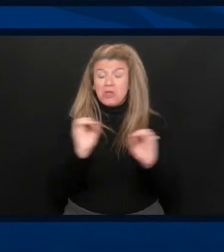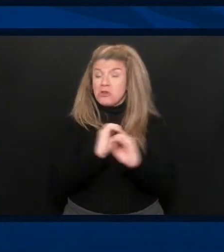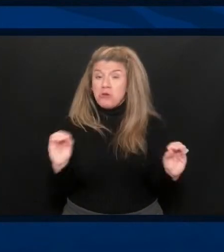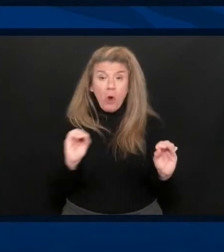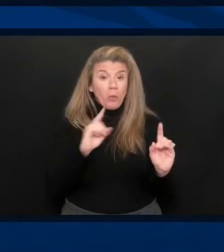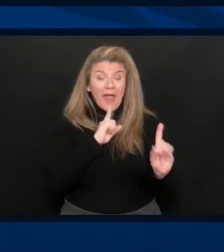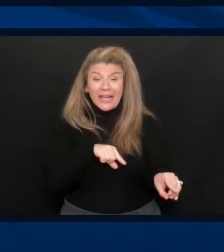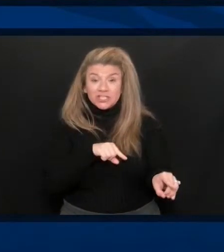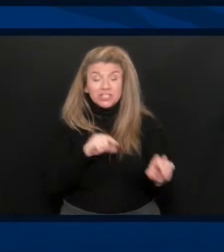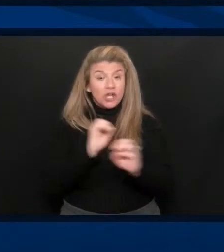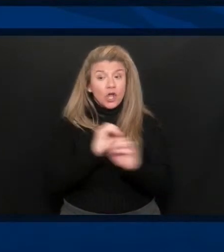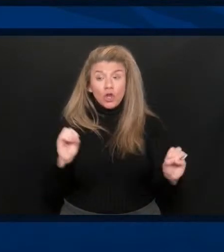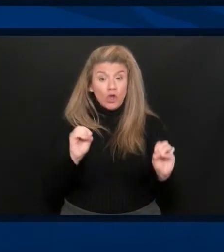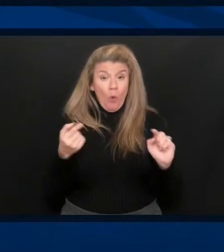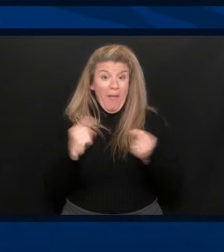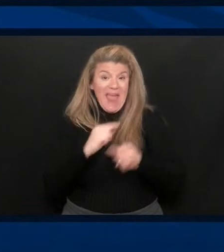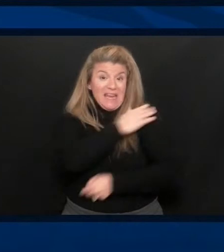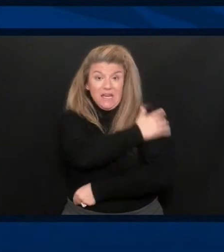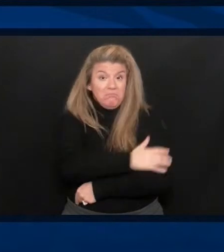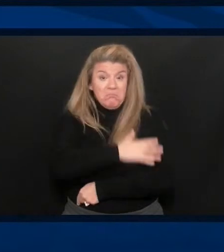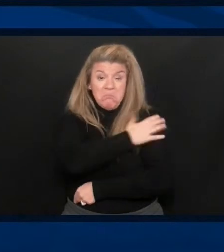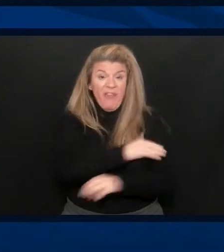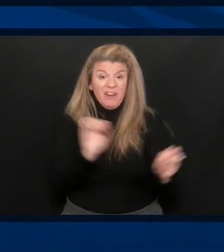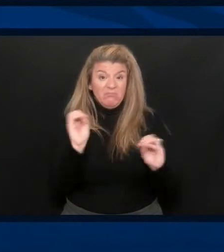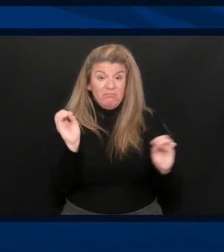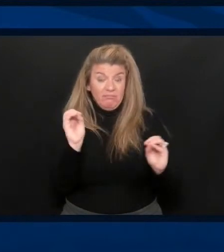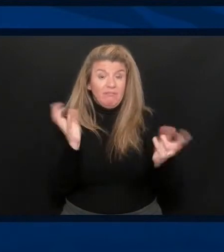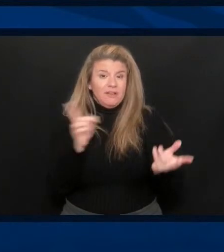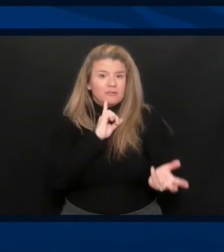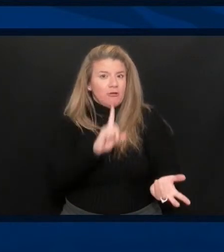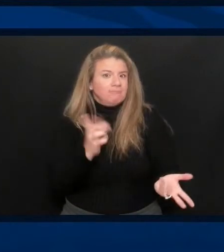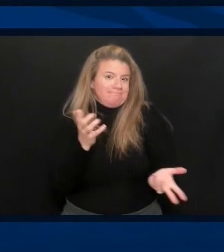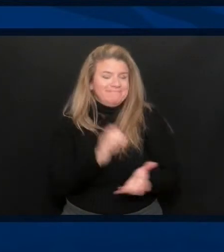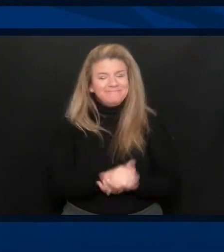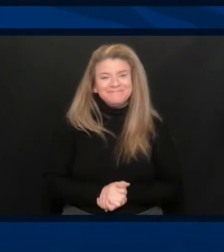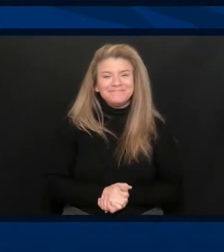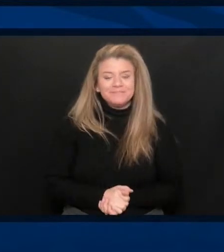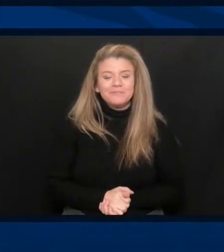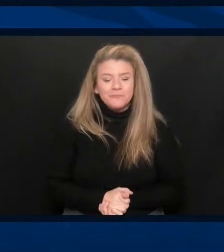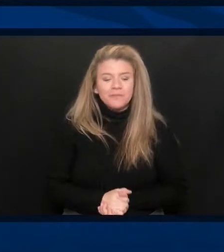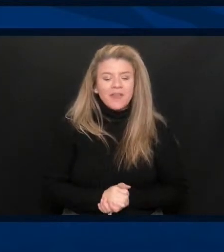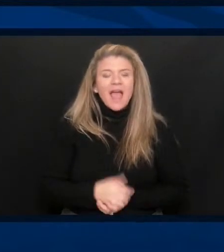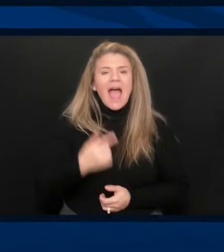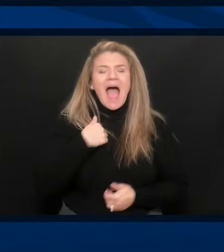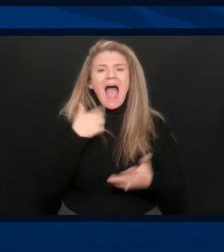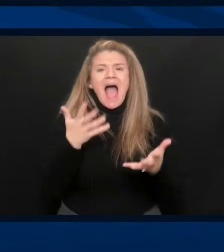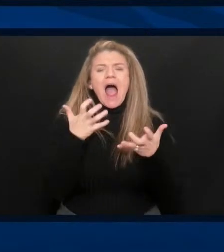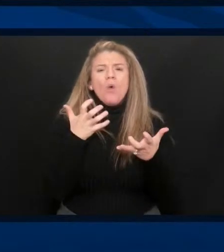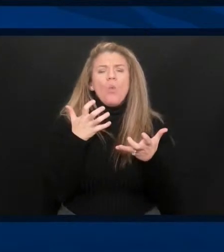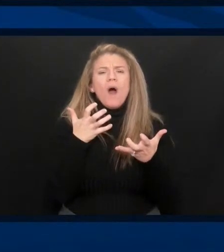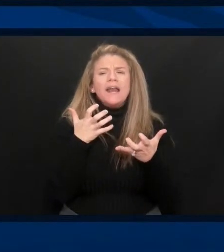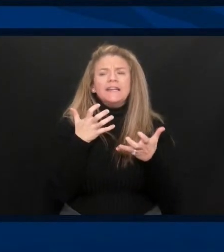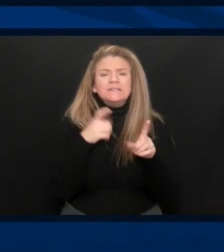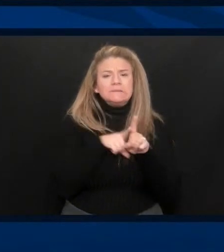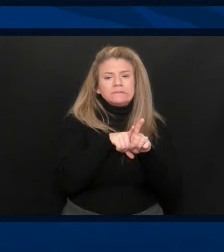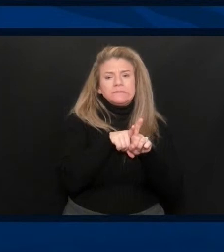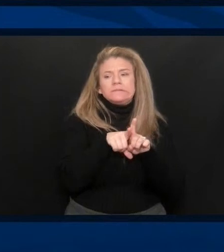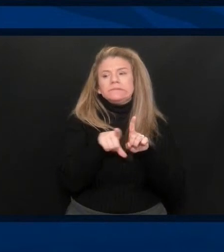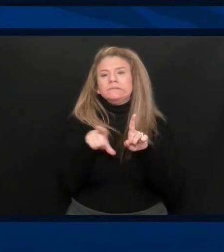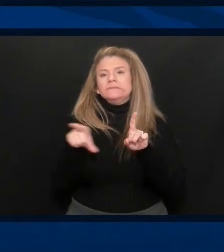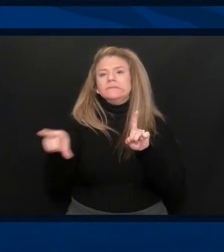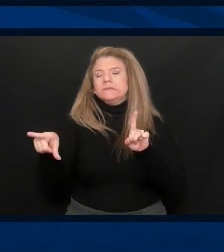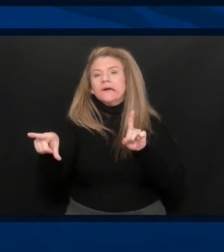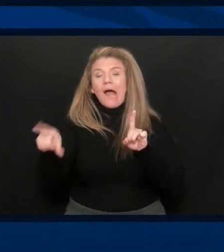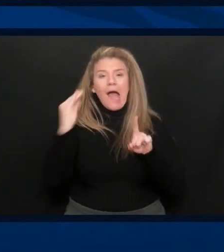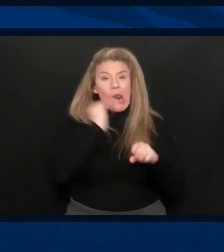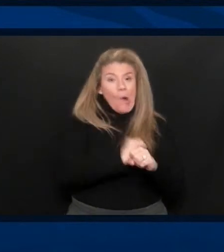and no pain in the shoulder either. So there we go. Governor, I wanted to veer off COVID-19 for a